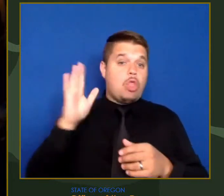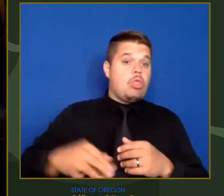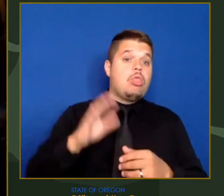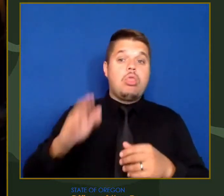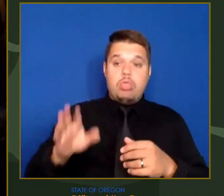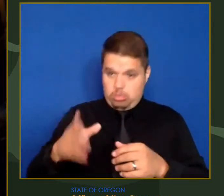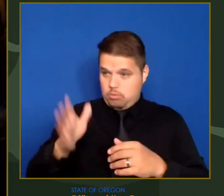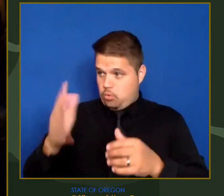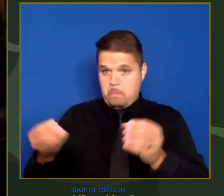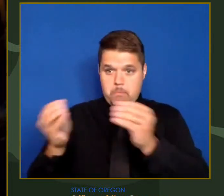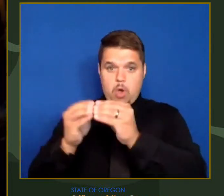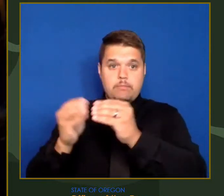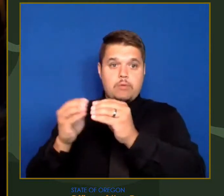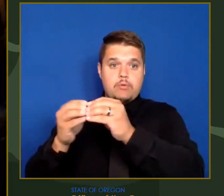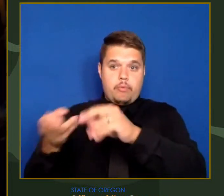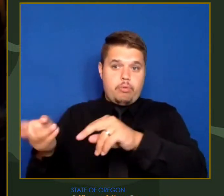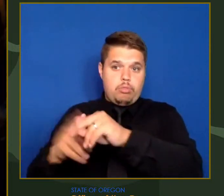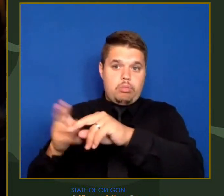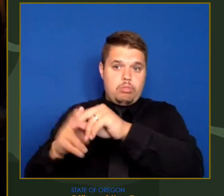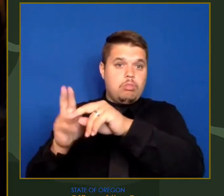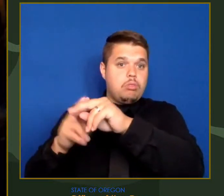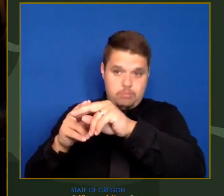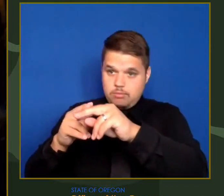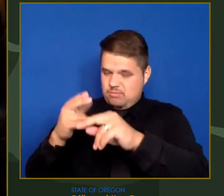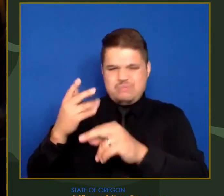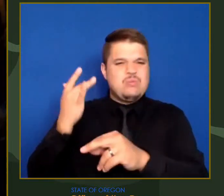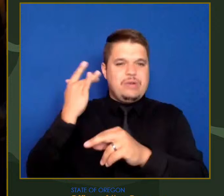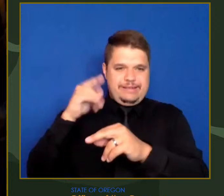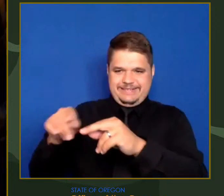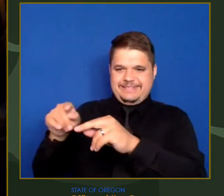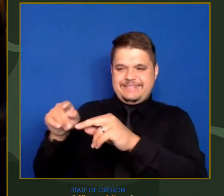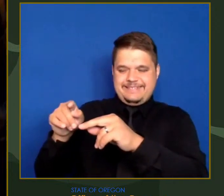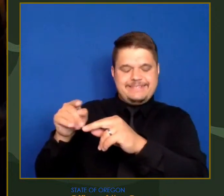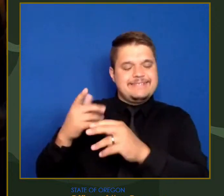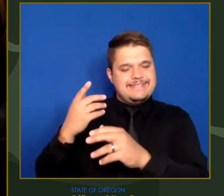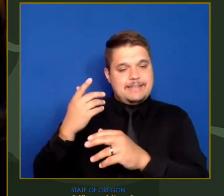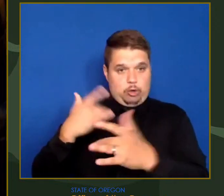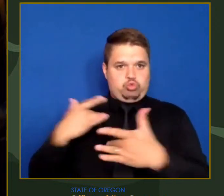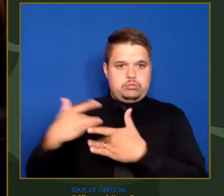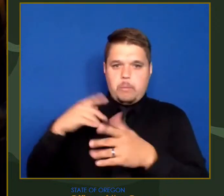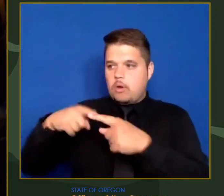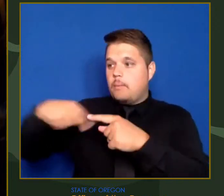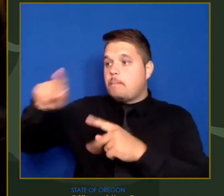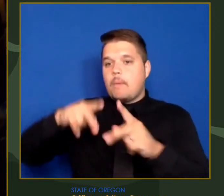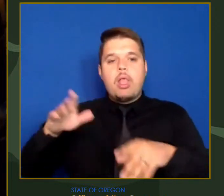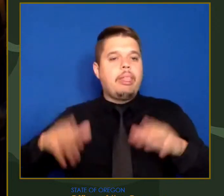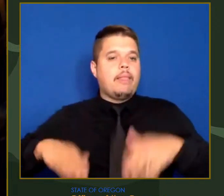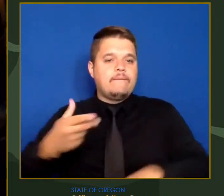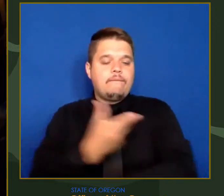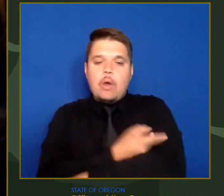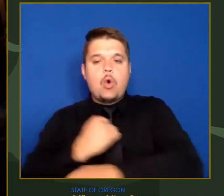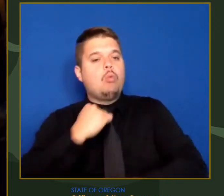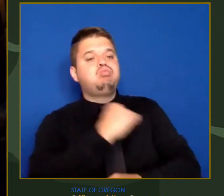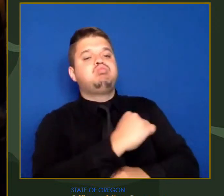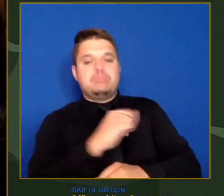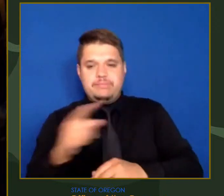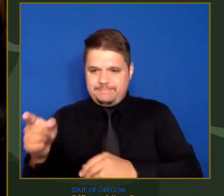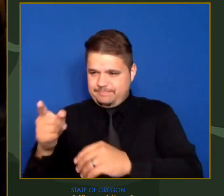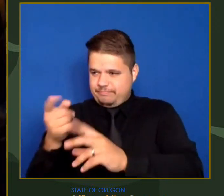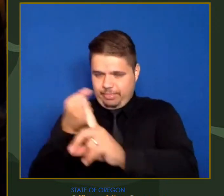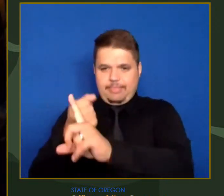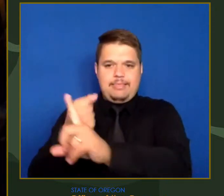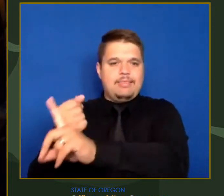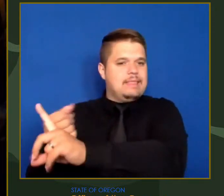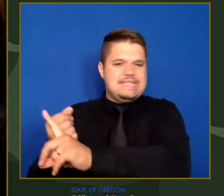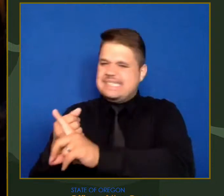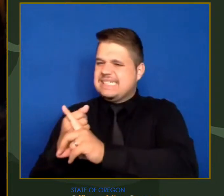experienced during the darkest days of the pandemic among those who have not yet been vaccinated. Our data in Oregon supports what we've observed in the